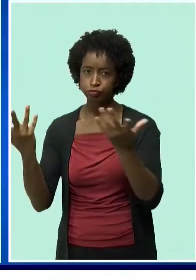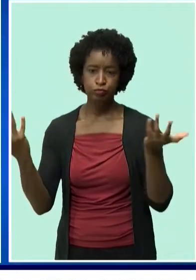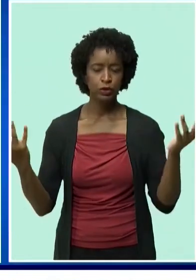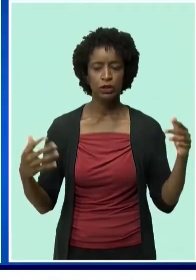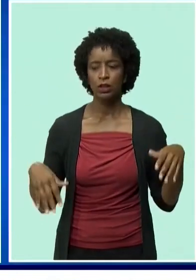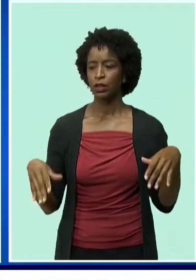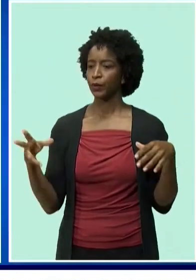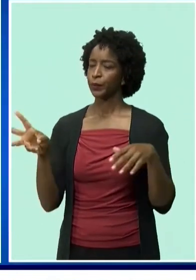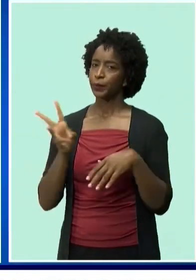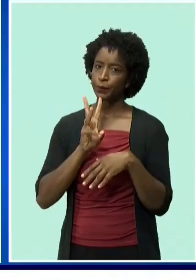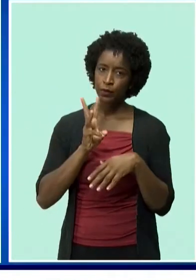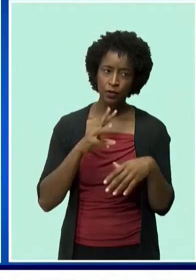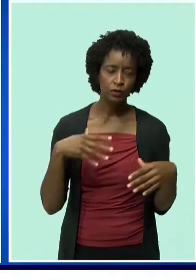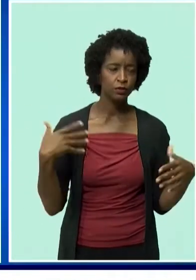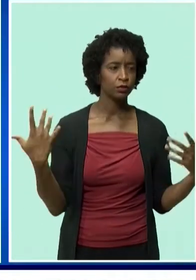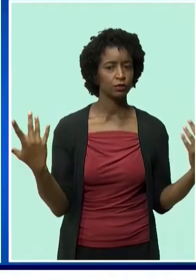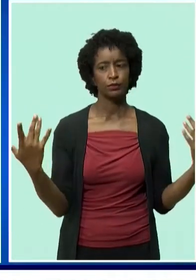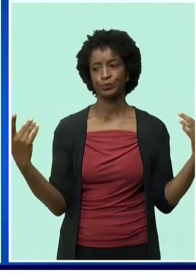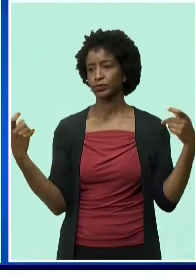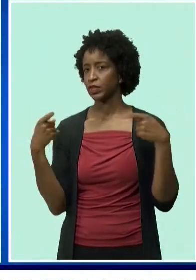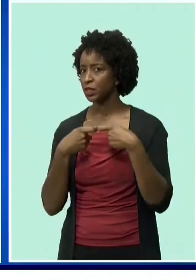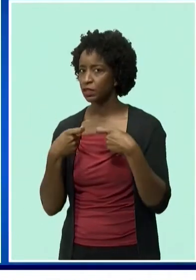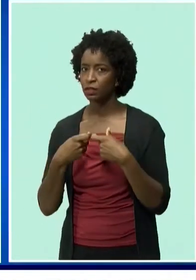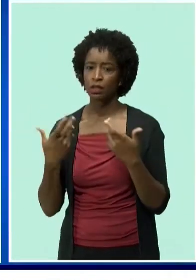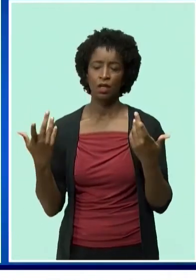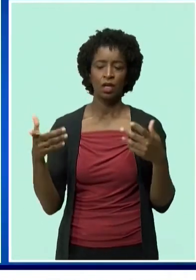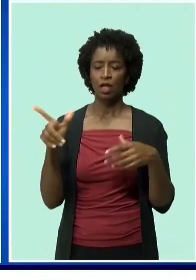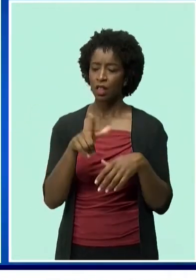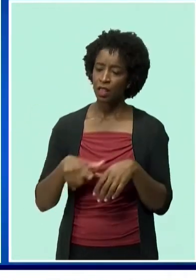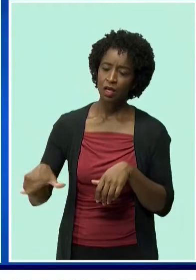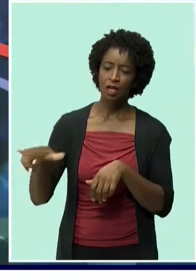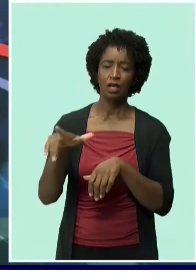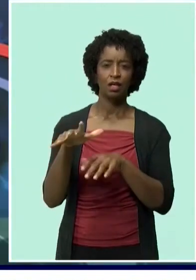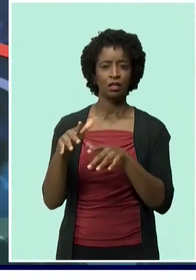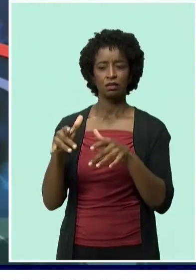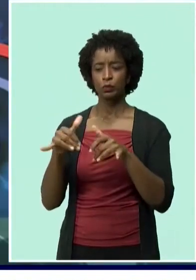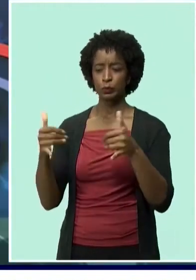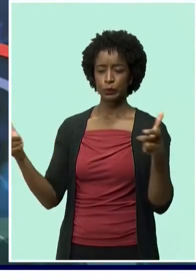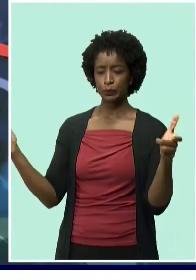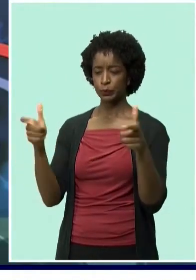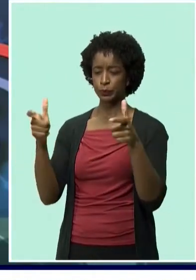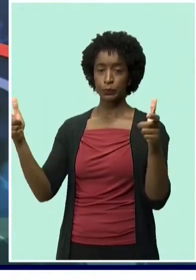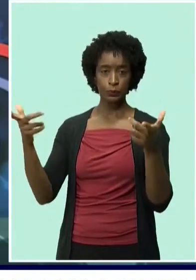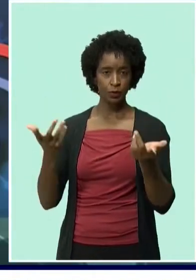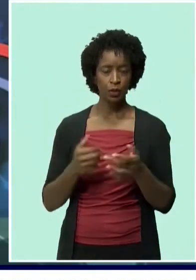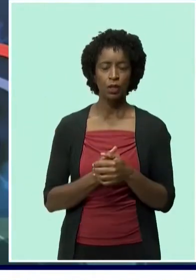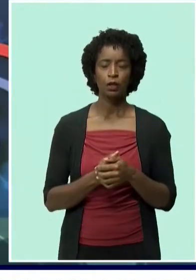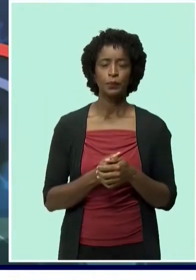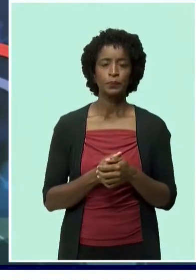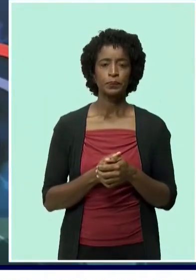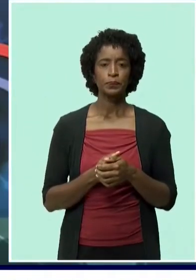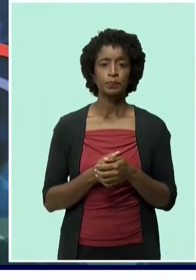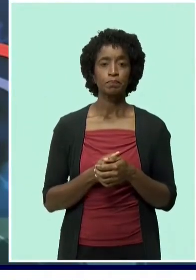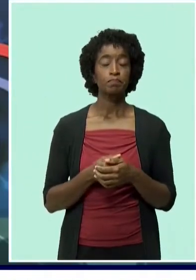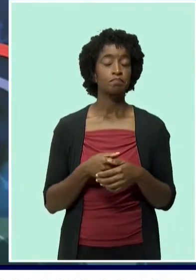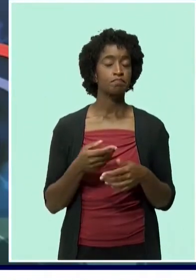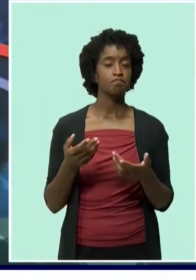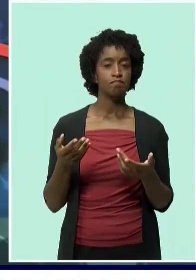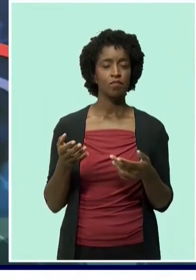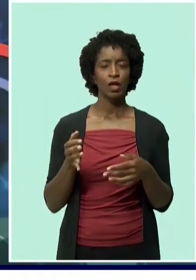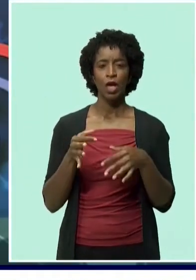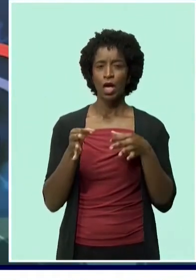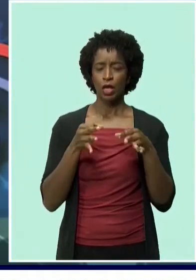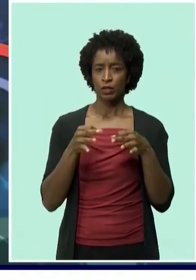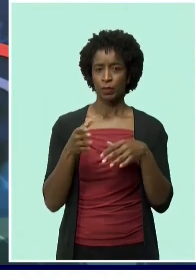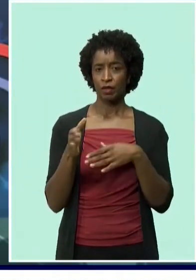producing those inputs, the water, the land space. Dr. Clark identified fish silage as